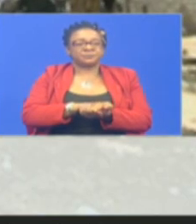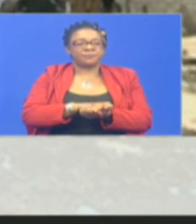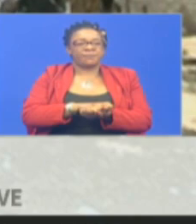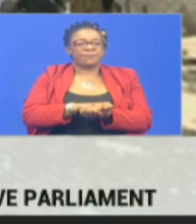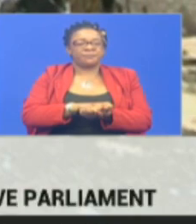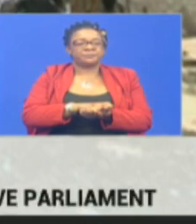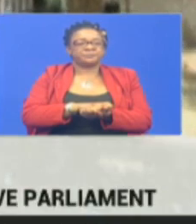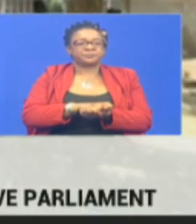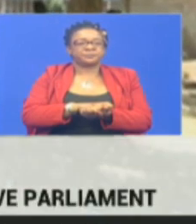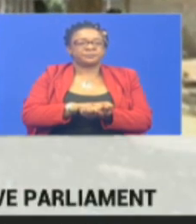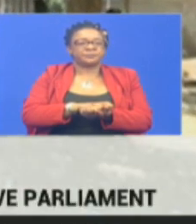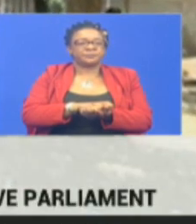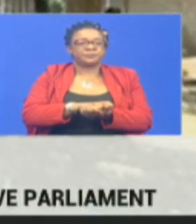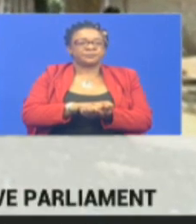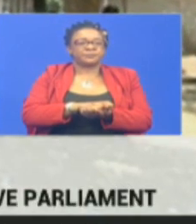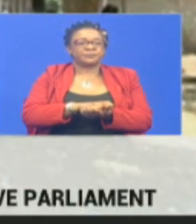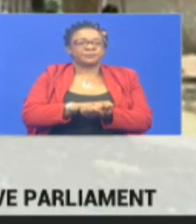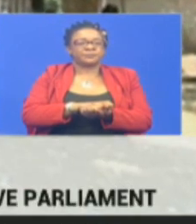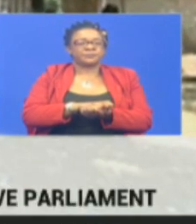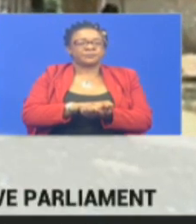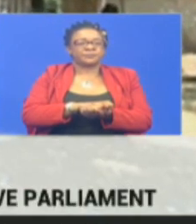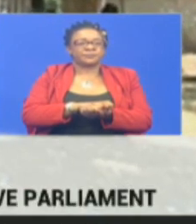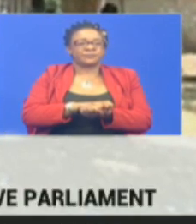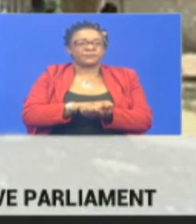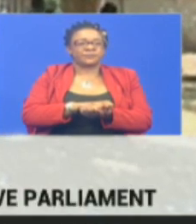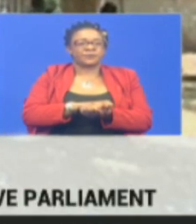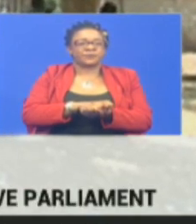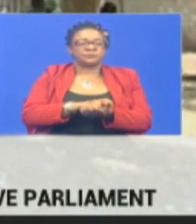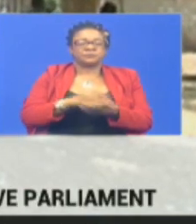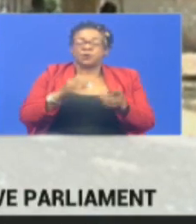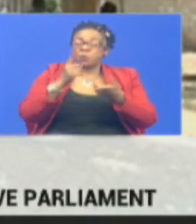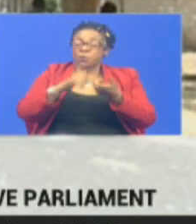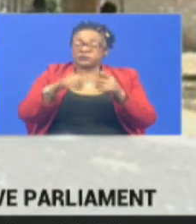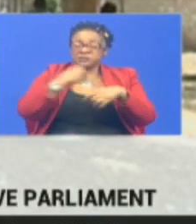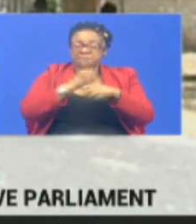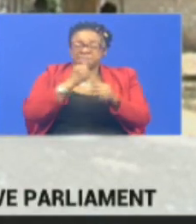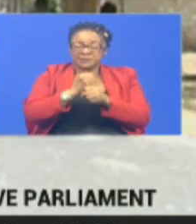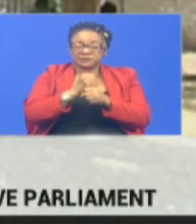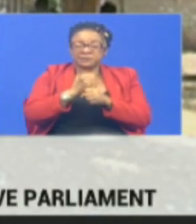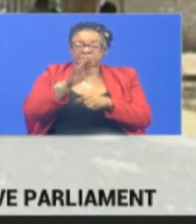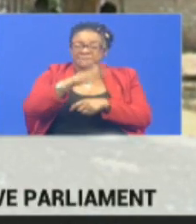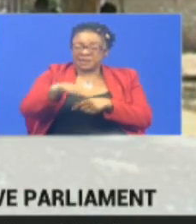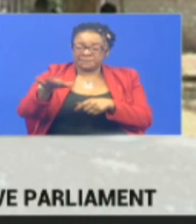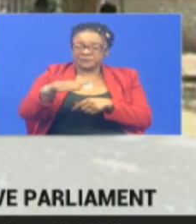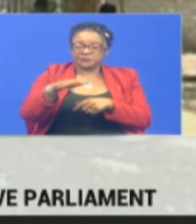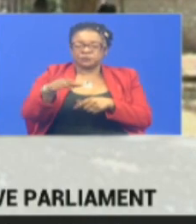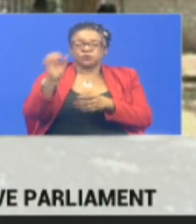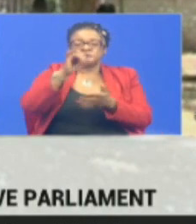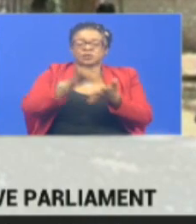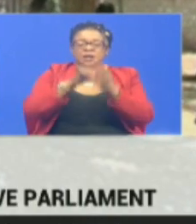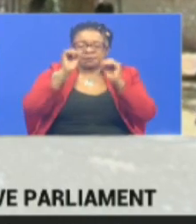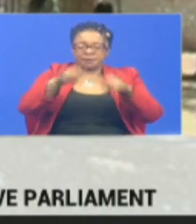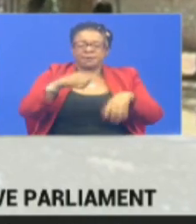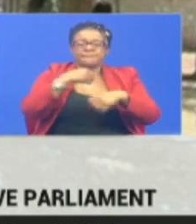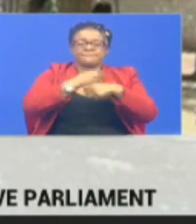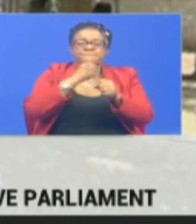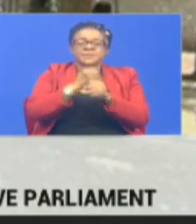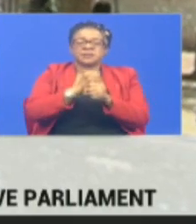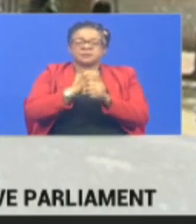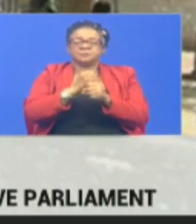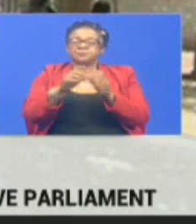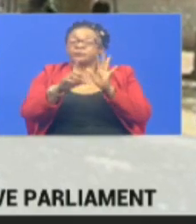Sababu moja ambayo inafanya bunge liwe ni ili liweze kutengeneza sheria ambayo